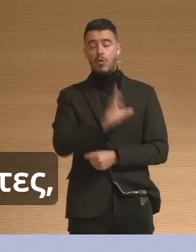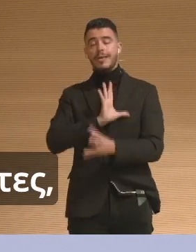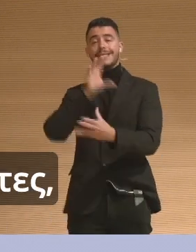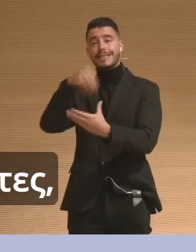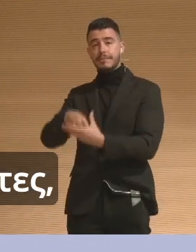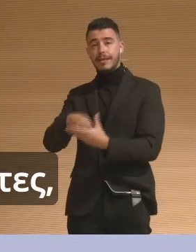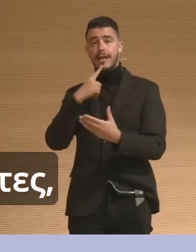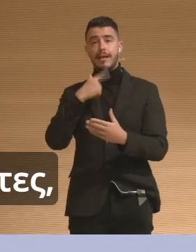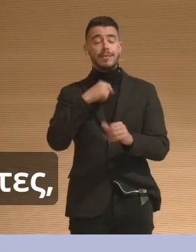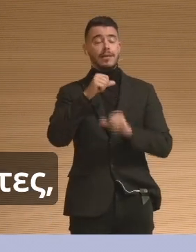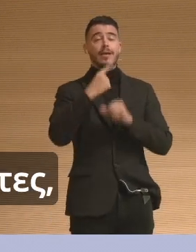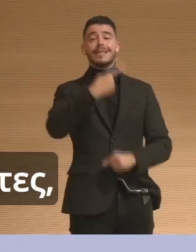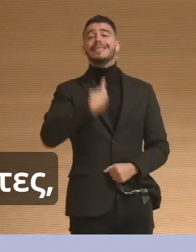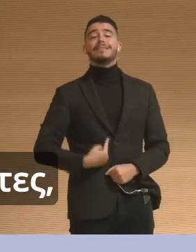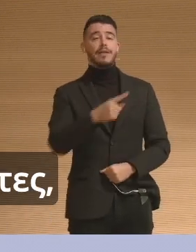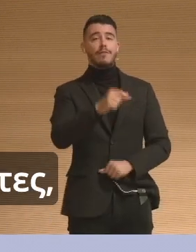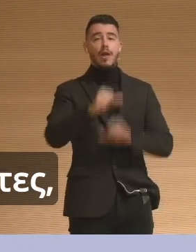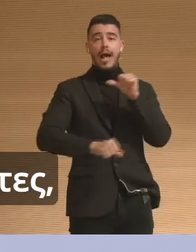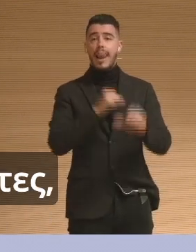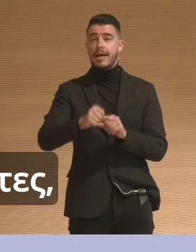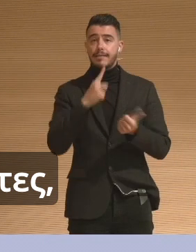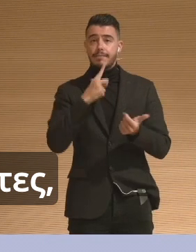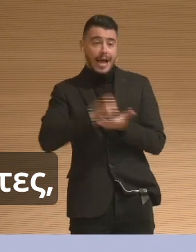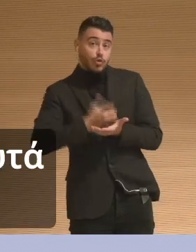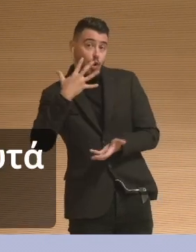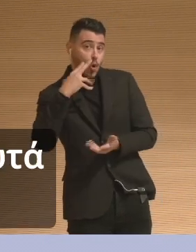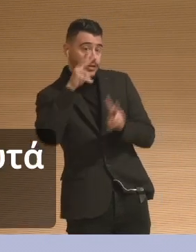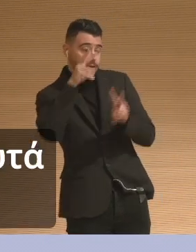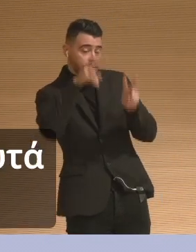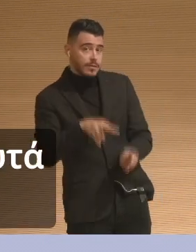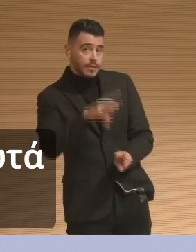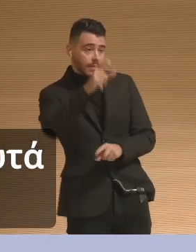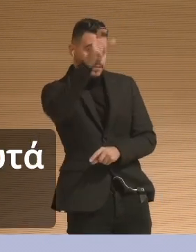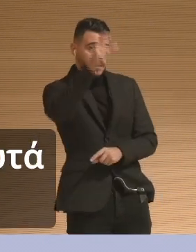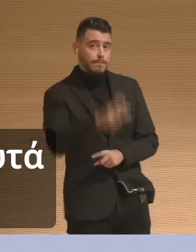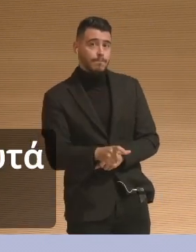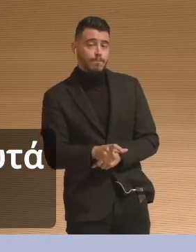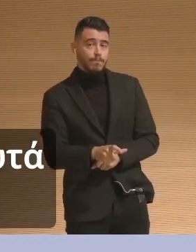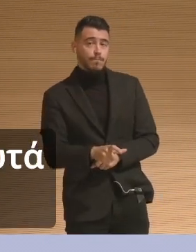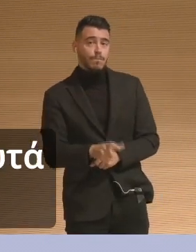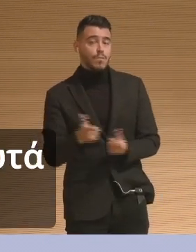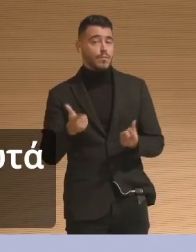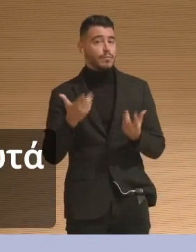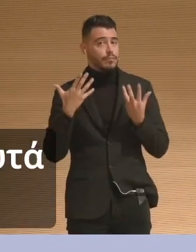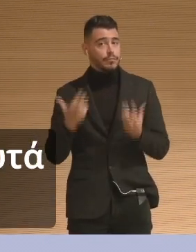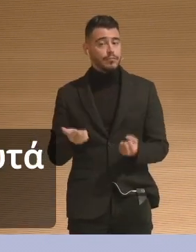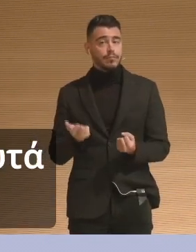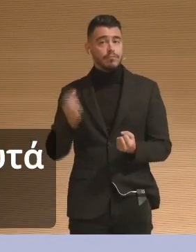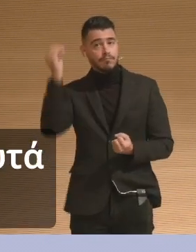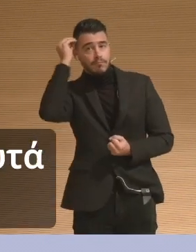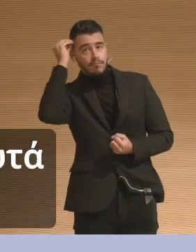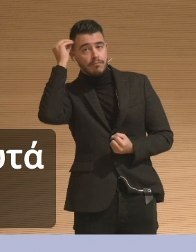prescribing, if you can monitor the external factors, what is happening in society, and how does this affect the